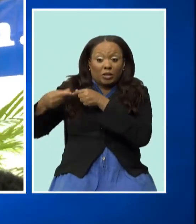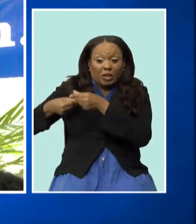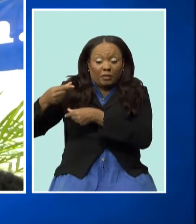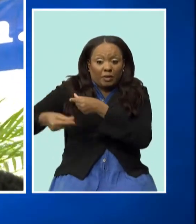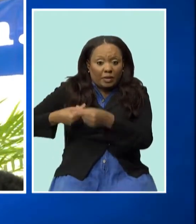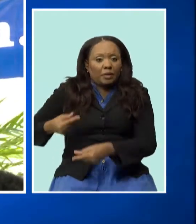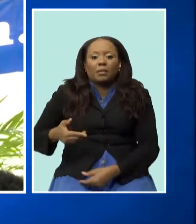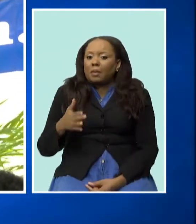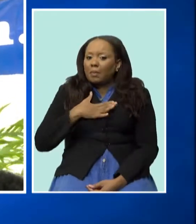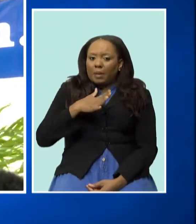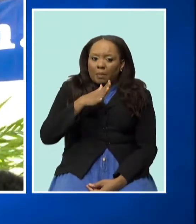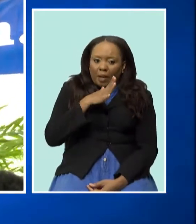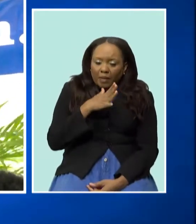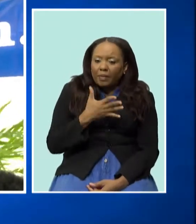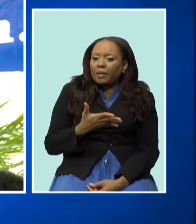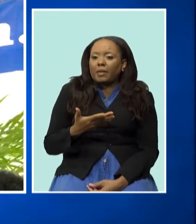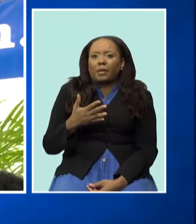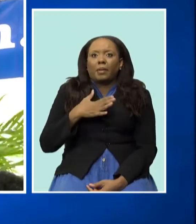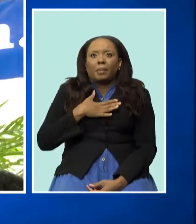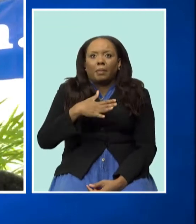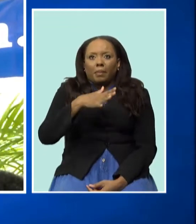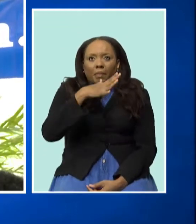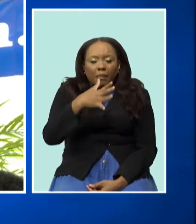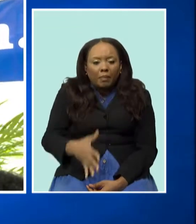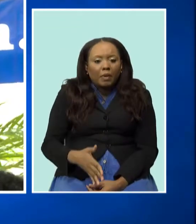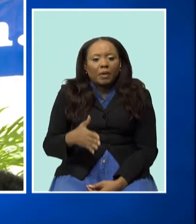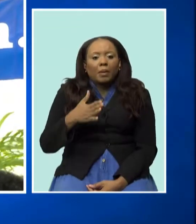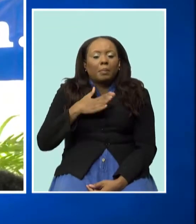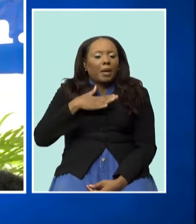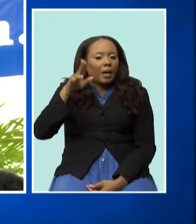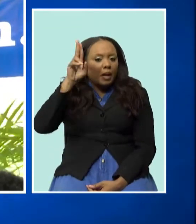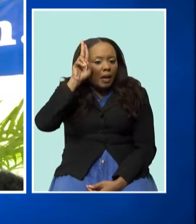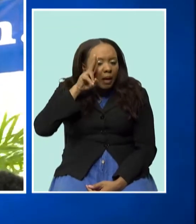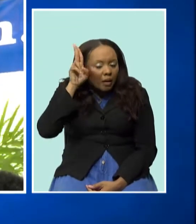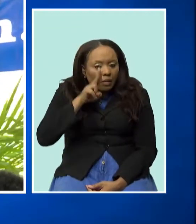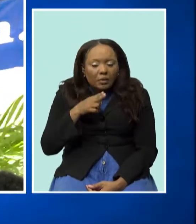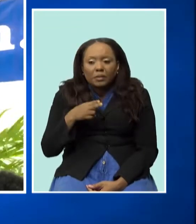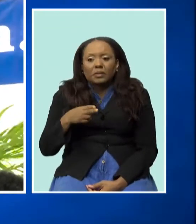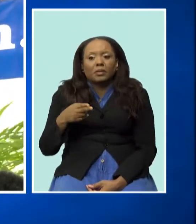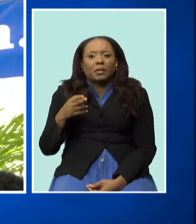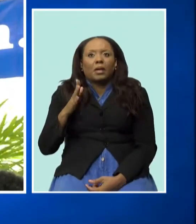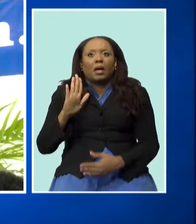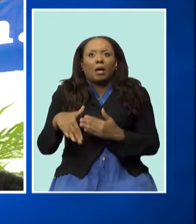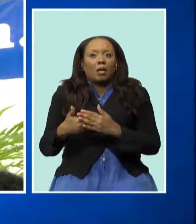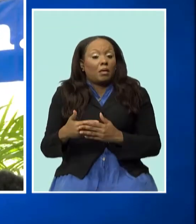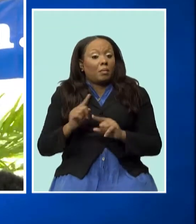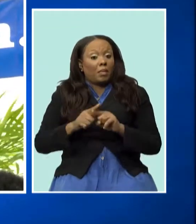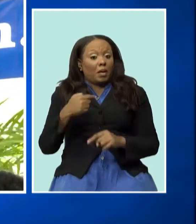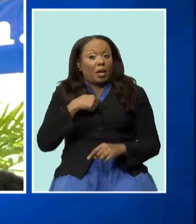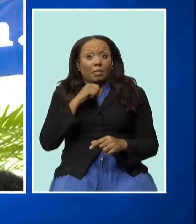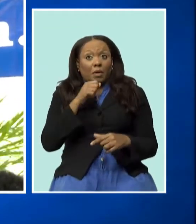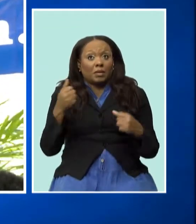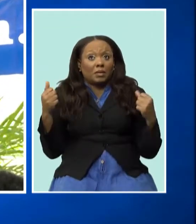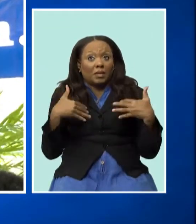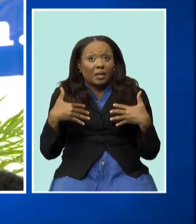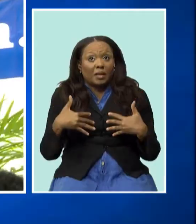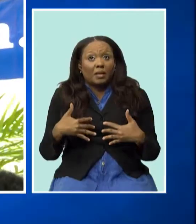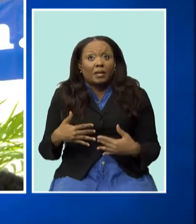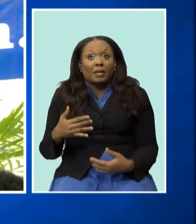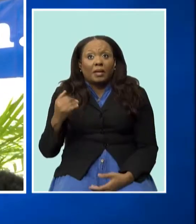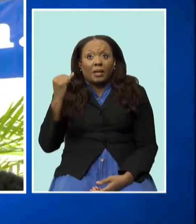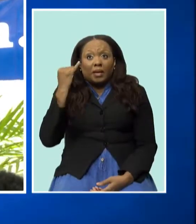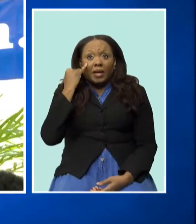mother had it, my grandmother had it, my mother's 4 brothers had it, and listen to me. I'm not scared because as long as I have this to be